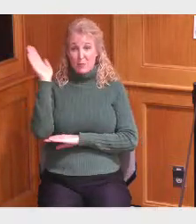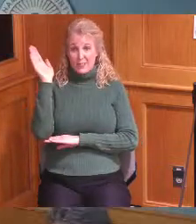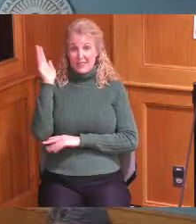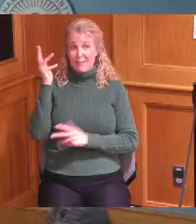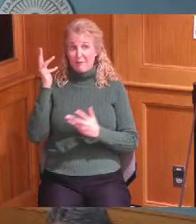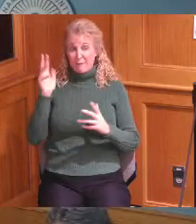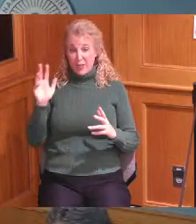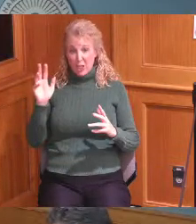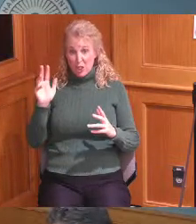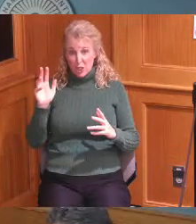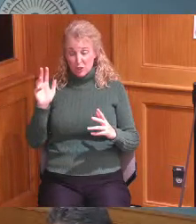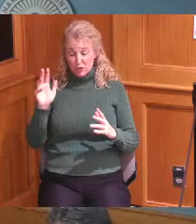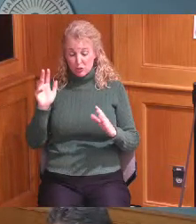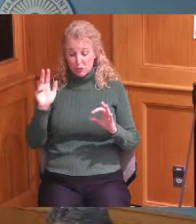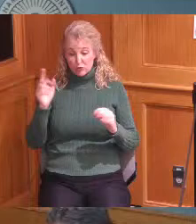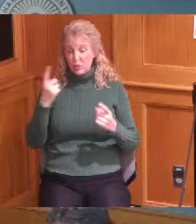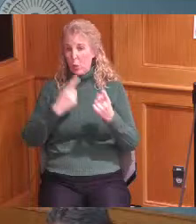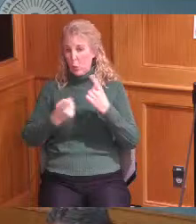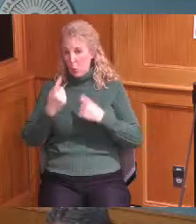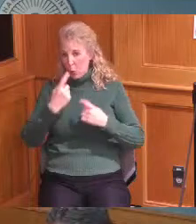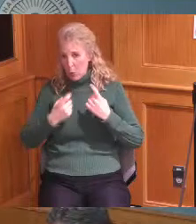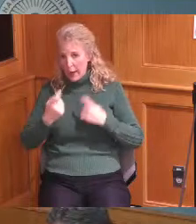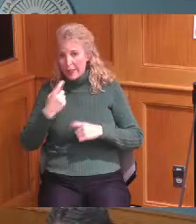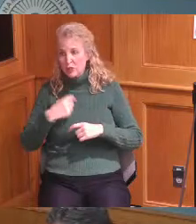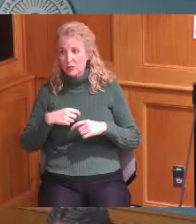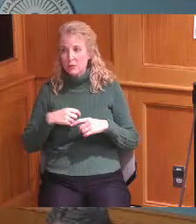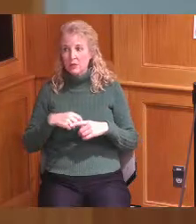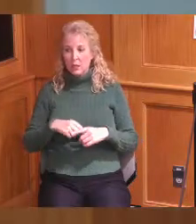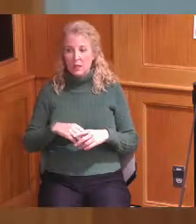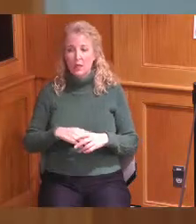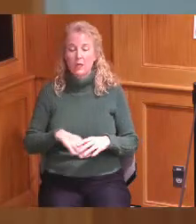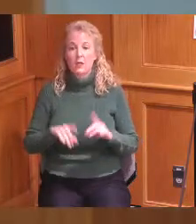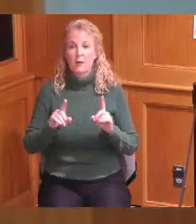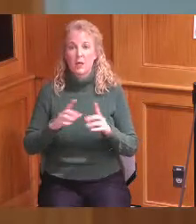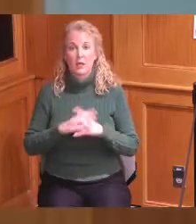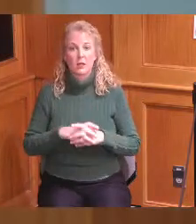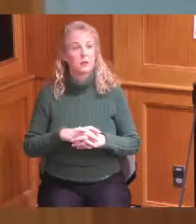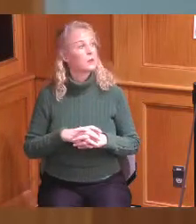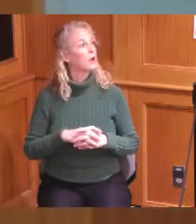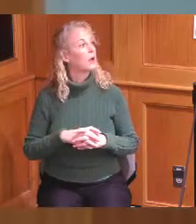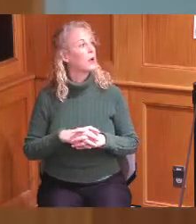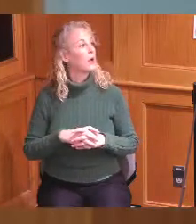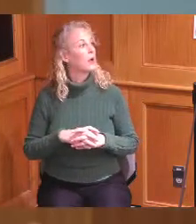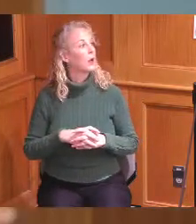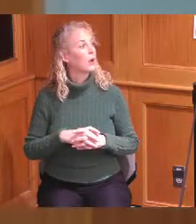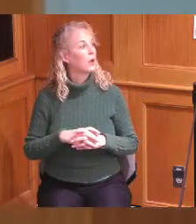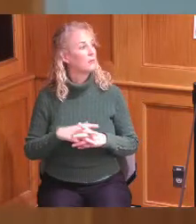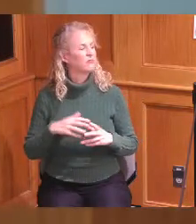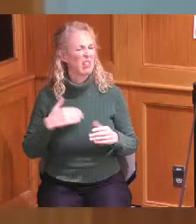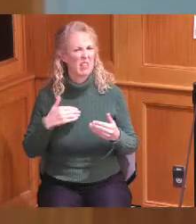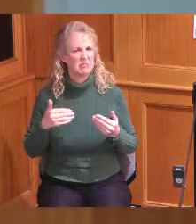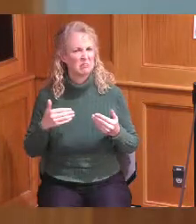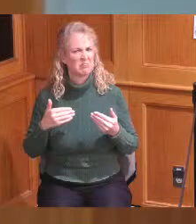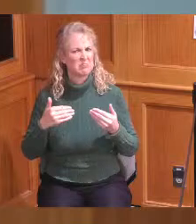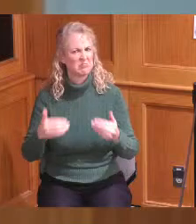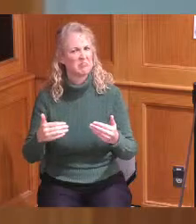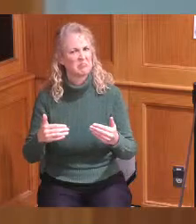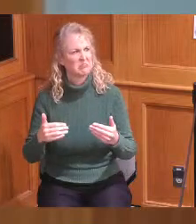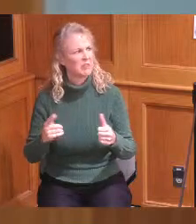questions, and I also happy to answer those for you. Why don't, let's get through the presentation. Sure, we can do